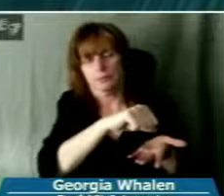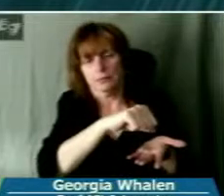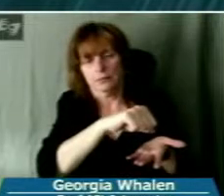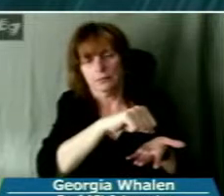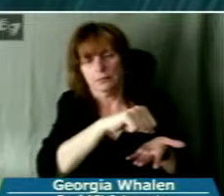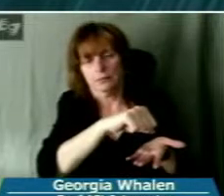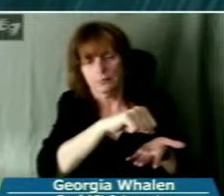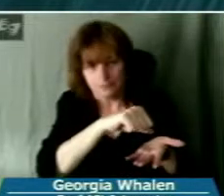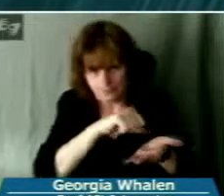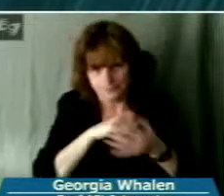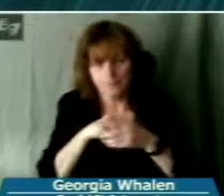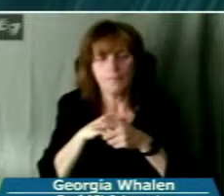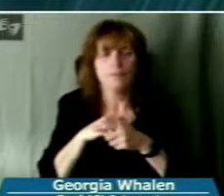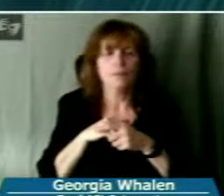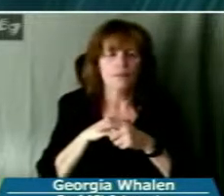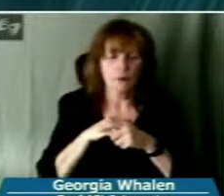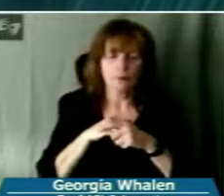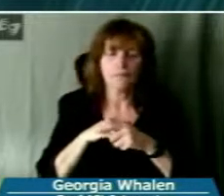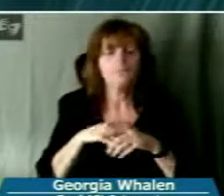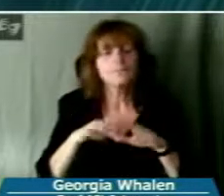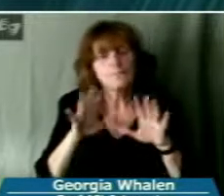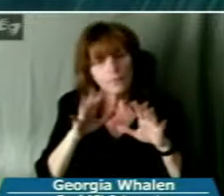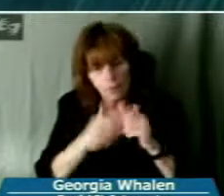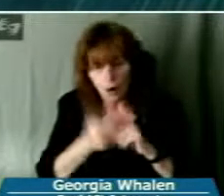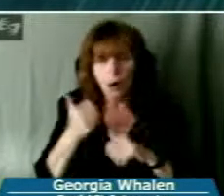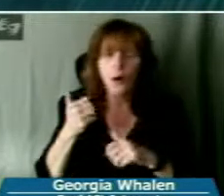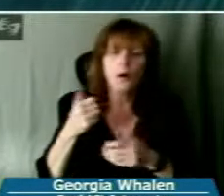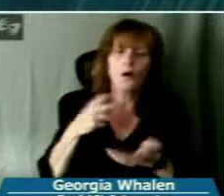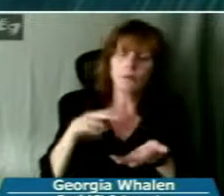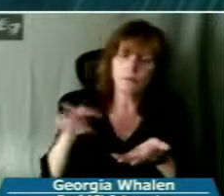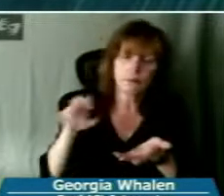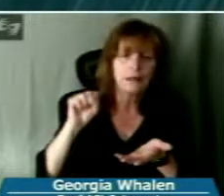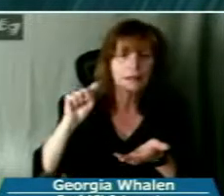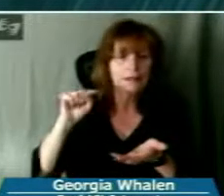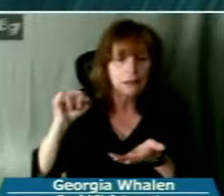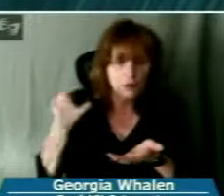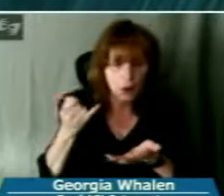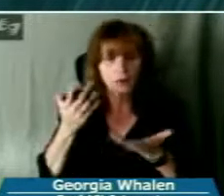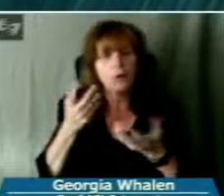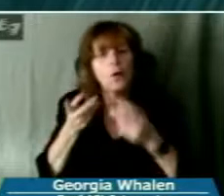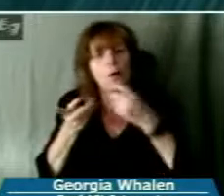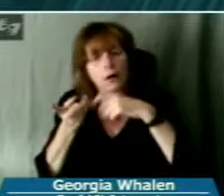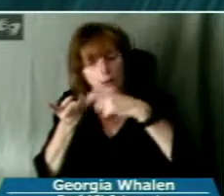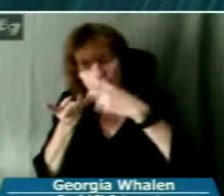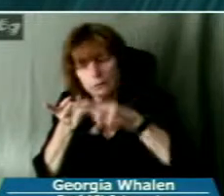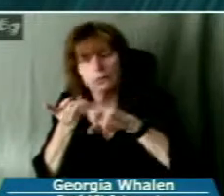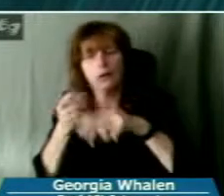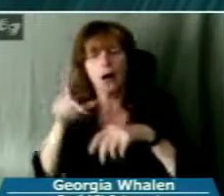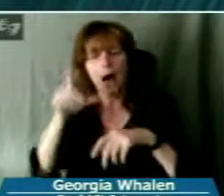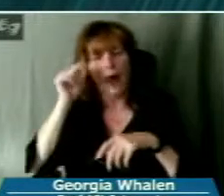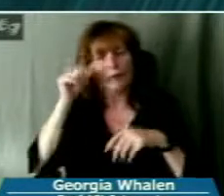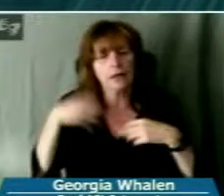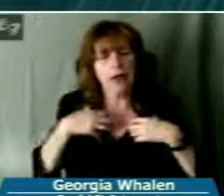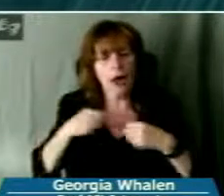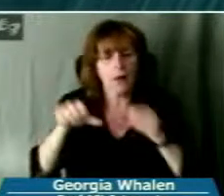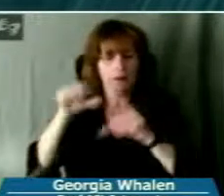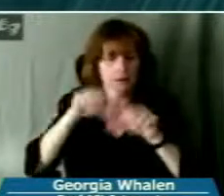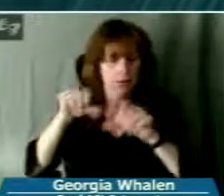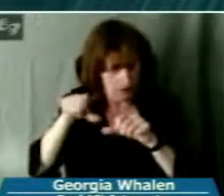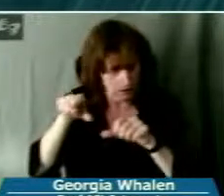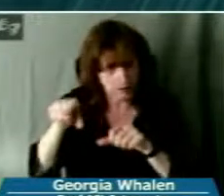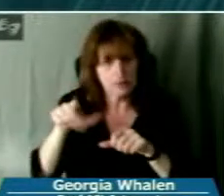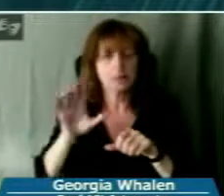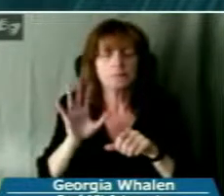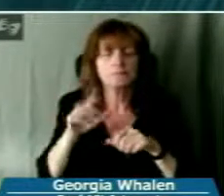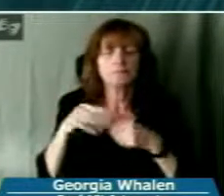in this community through St. Joseph's and Hamilton Health Sciences. The debrief information that the city was a part of, along with public